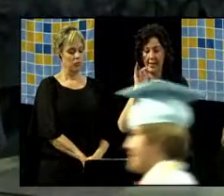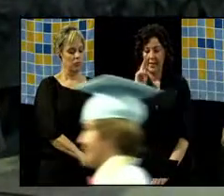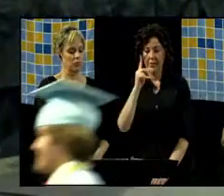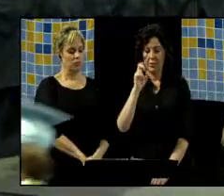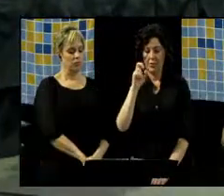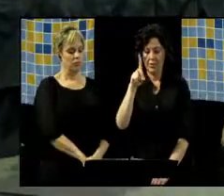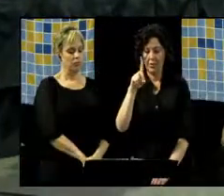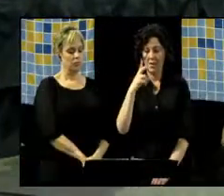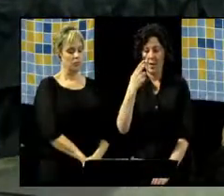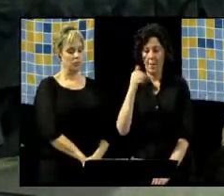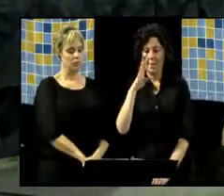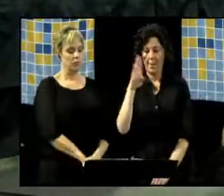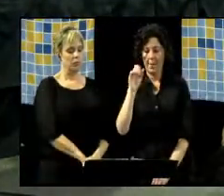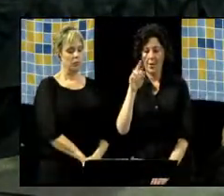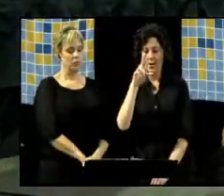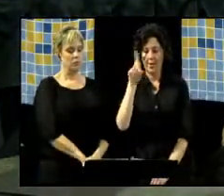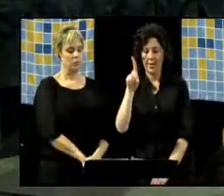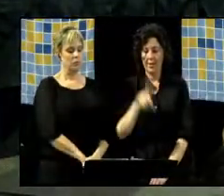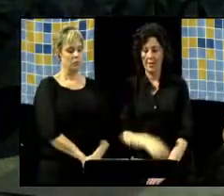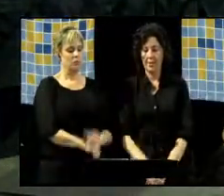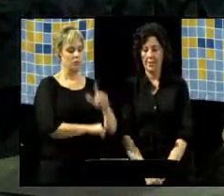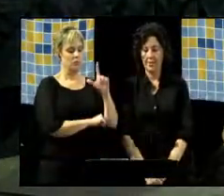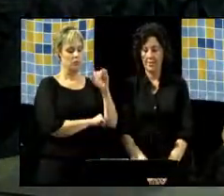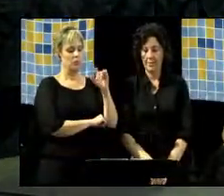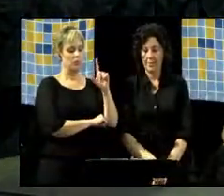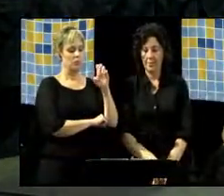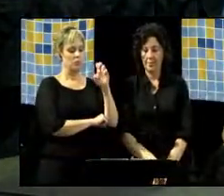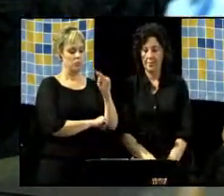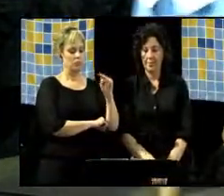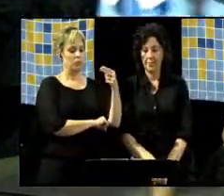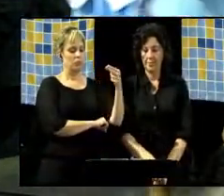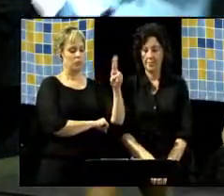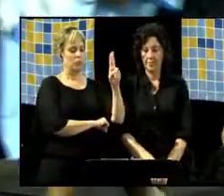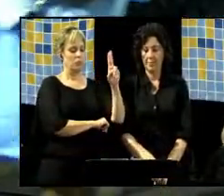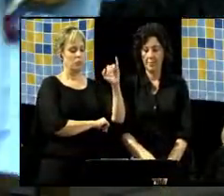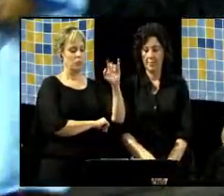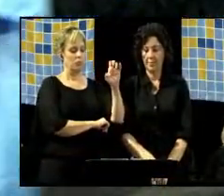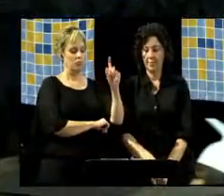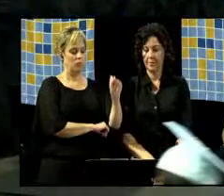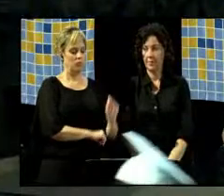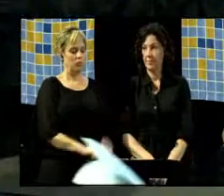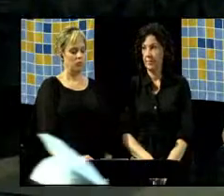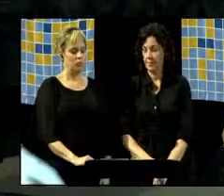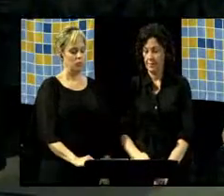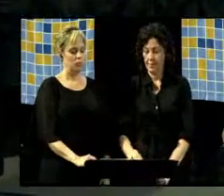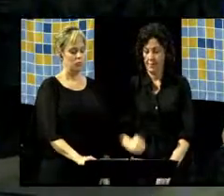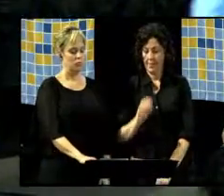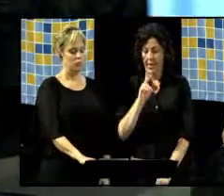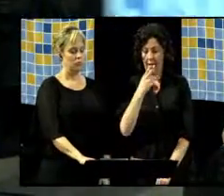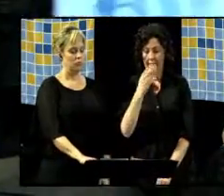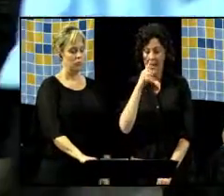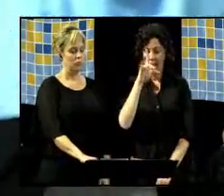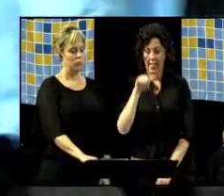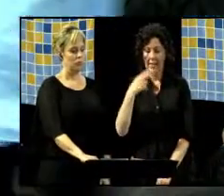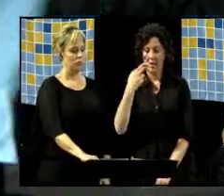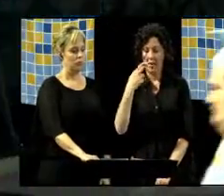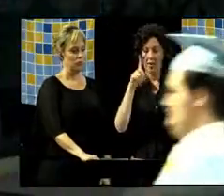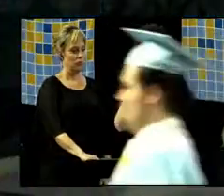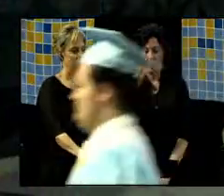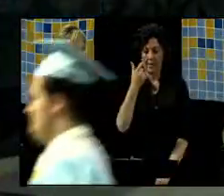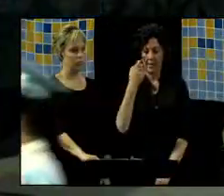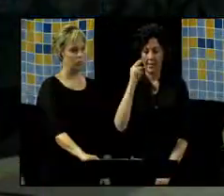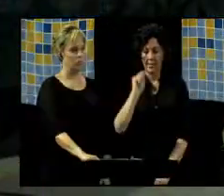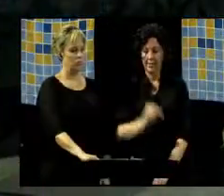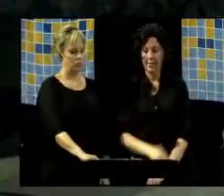Hubbard. Lillian Margaret Hewitt. Haley Nicole Holgan.